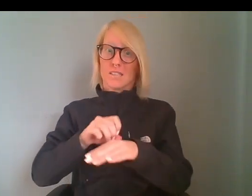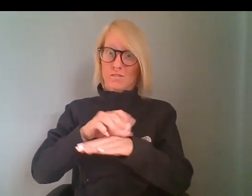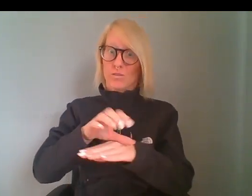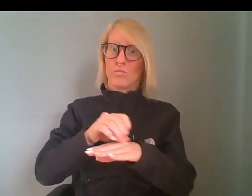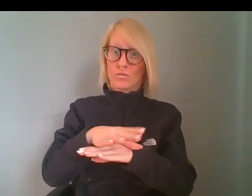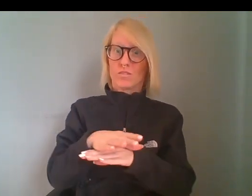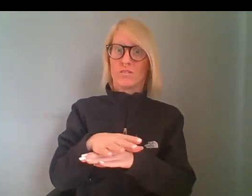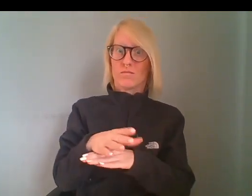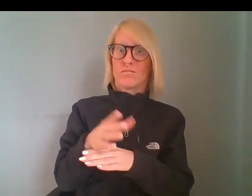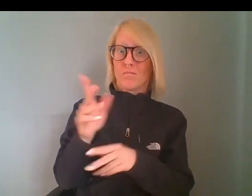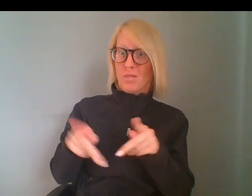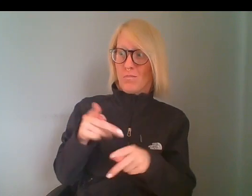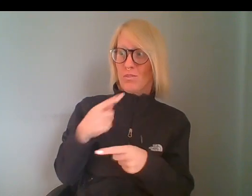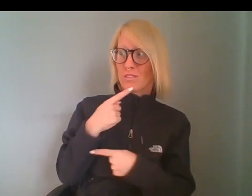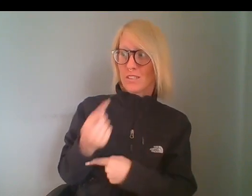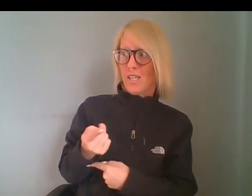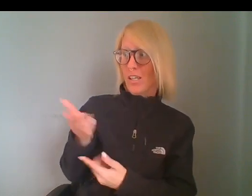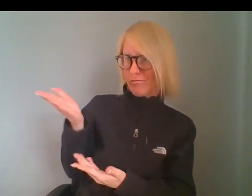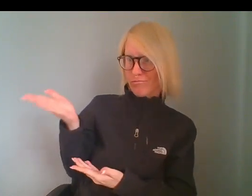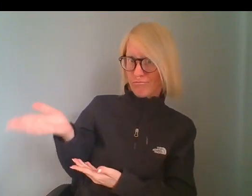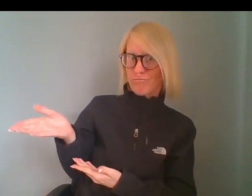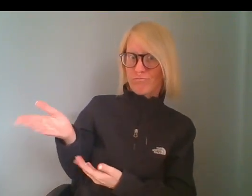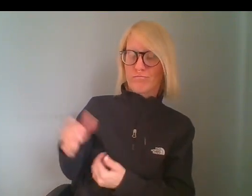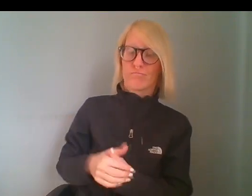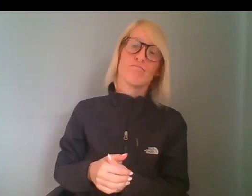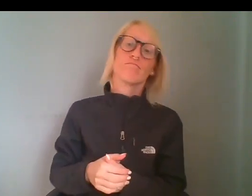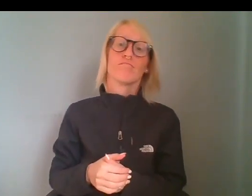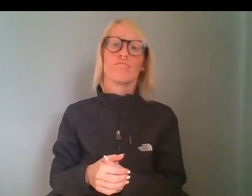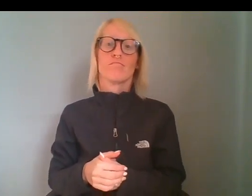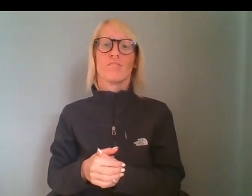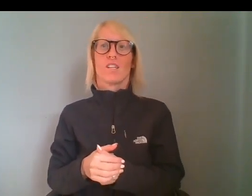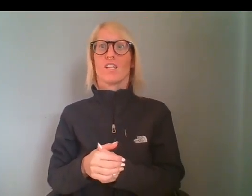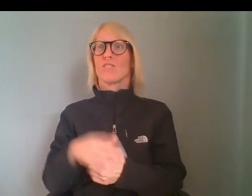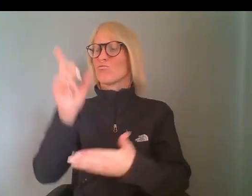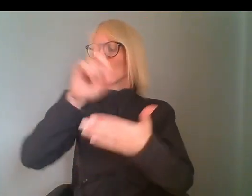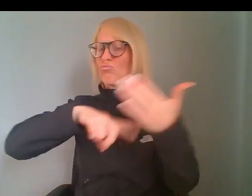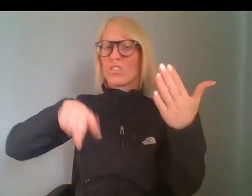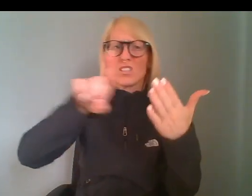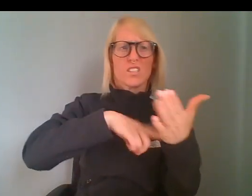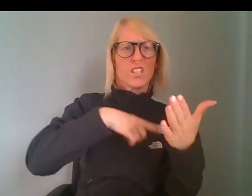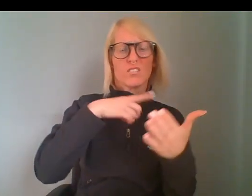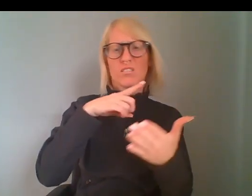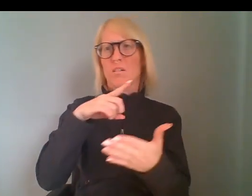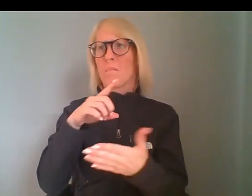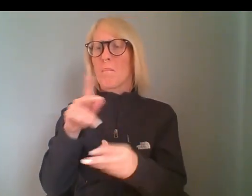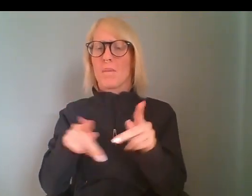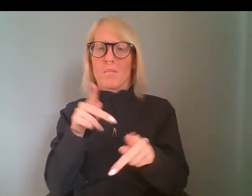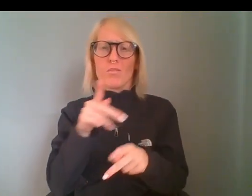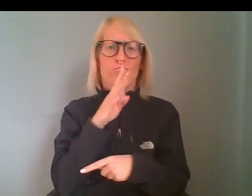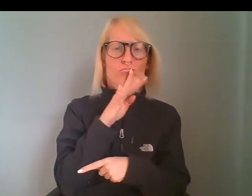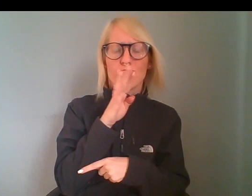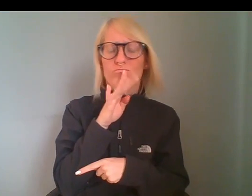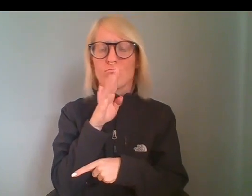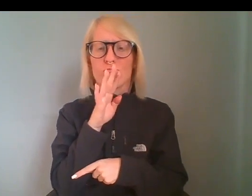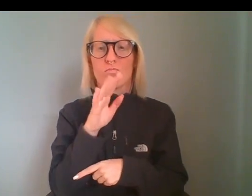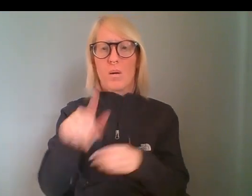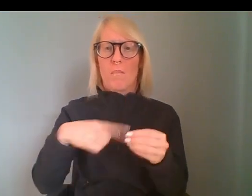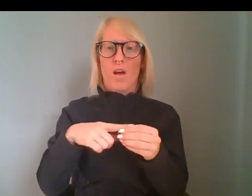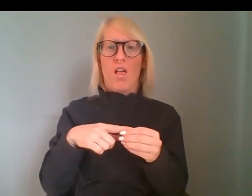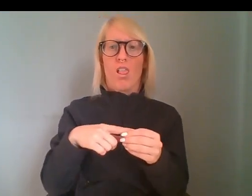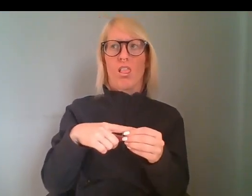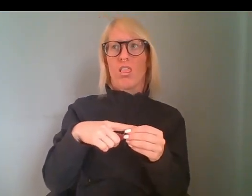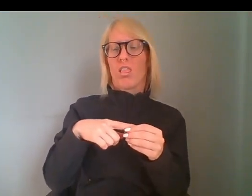get hit hard online with some of the criticisms that people have to say about the company. So you can't, people are going to say what they want to